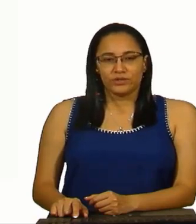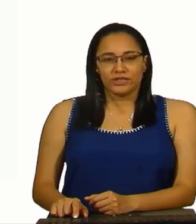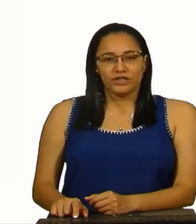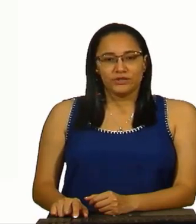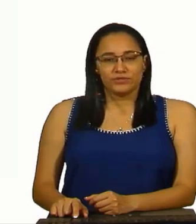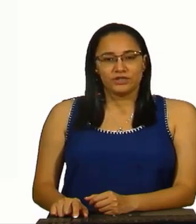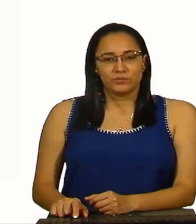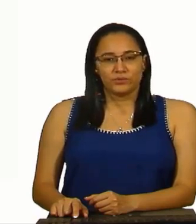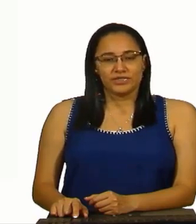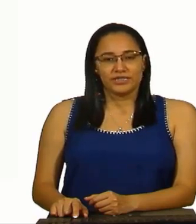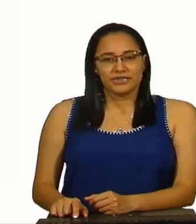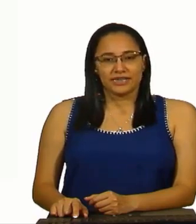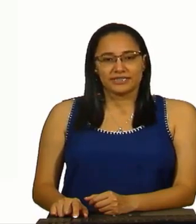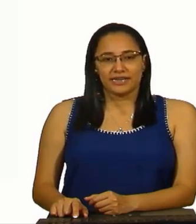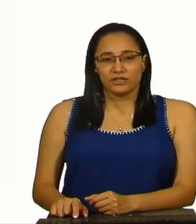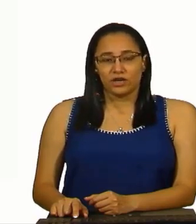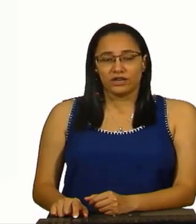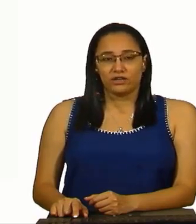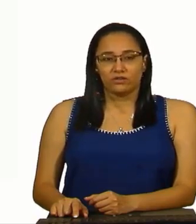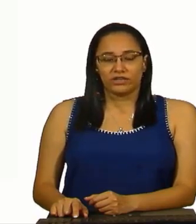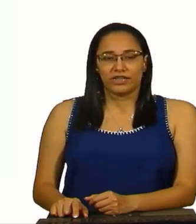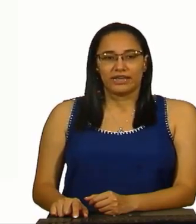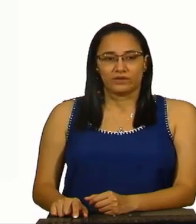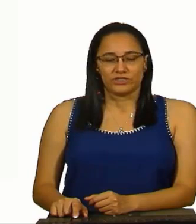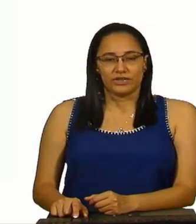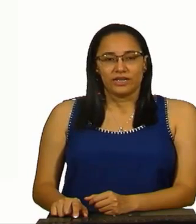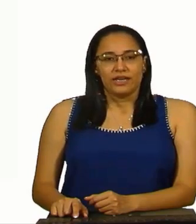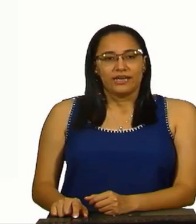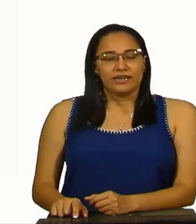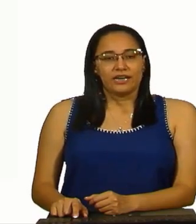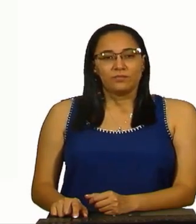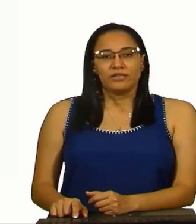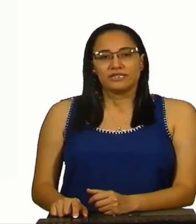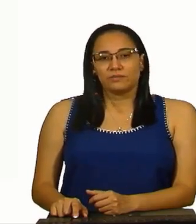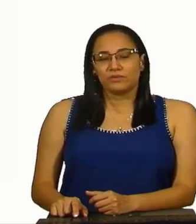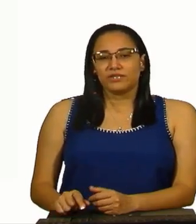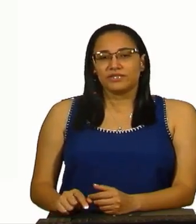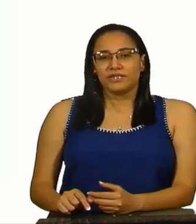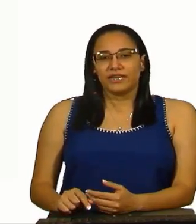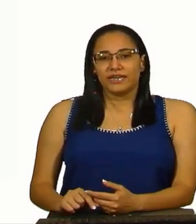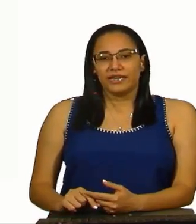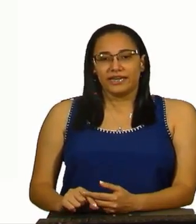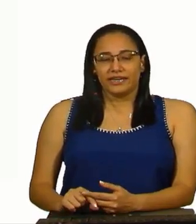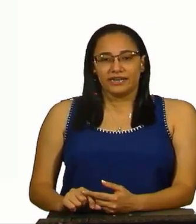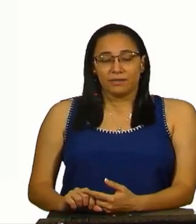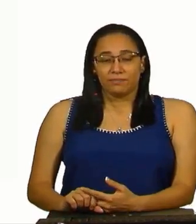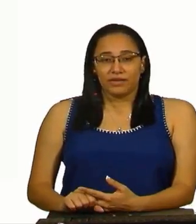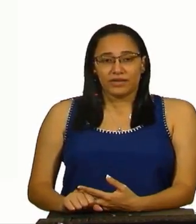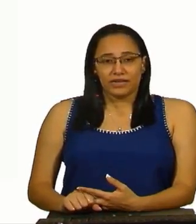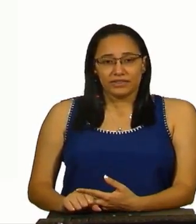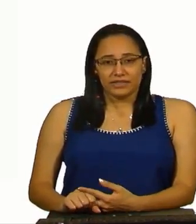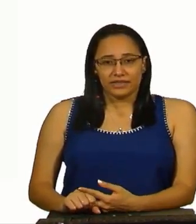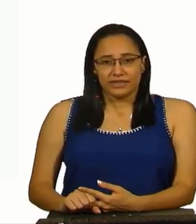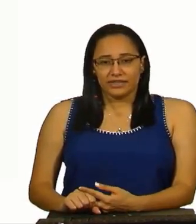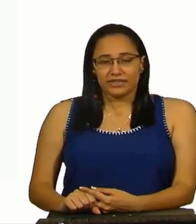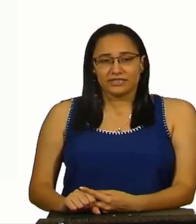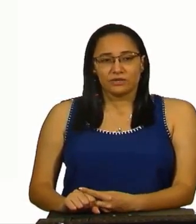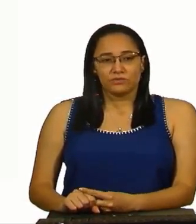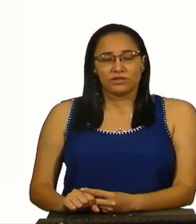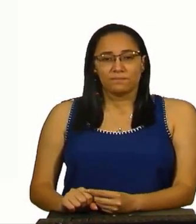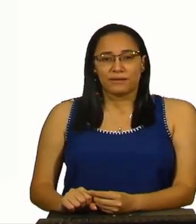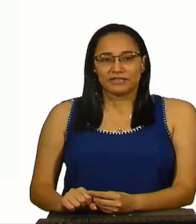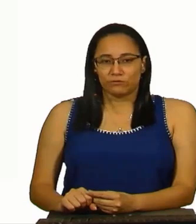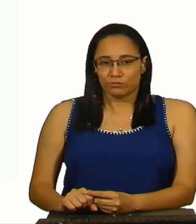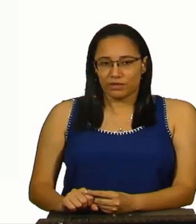are usually used in written text and not in colloquial language. Generalmente se puede decir que las palabras latinas en inglés